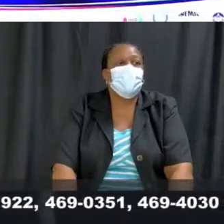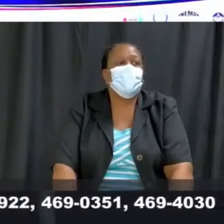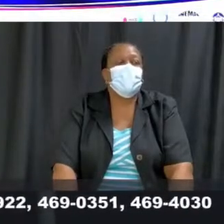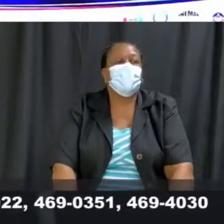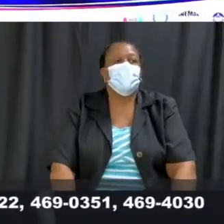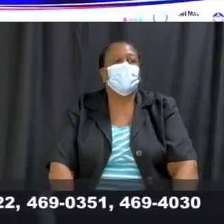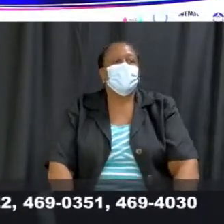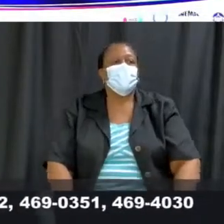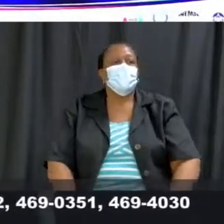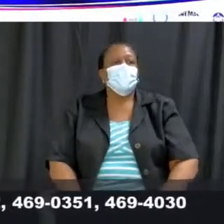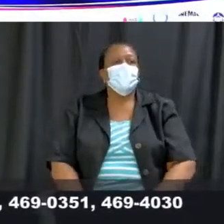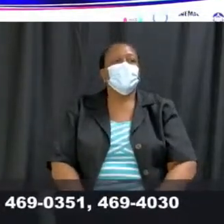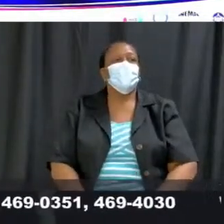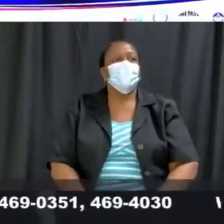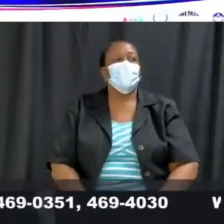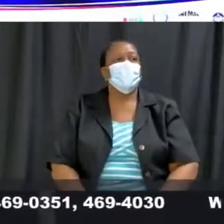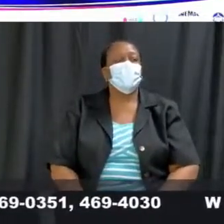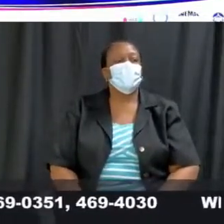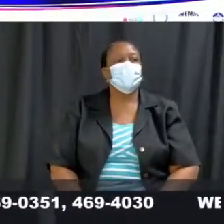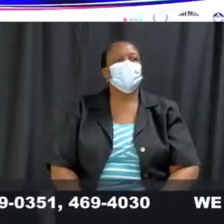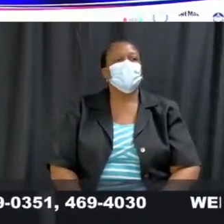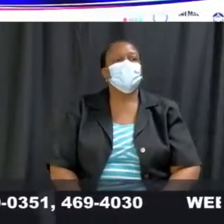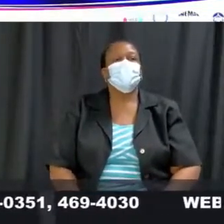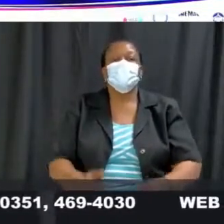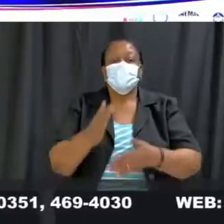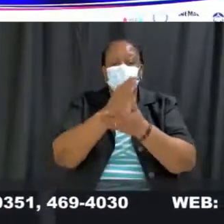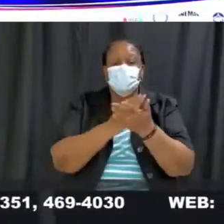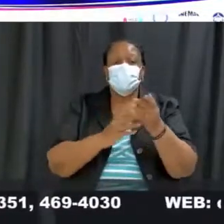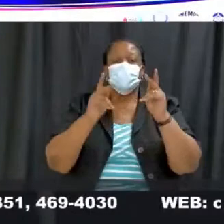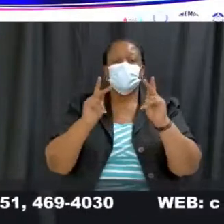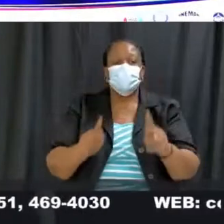Yes, very good. All right, so the